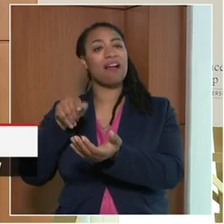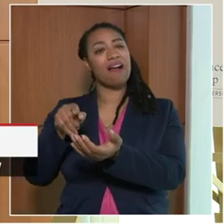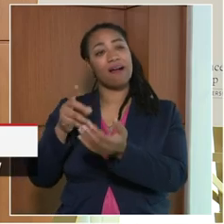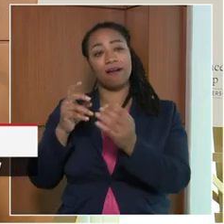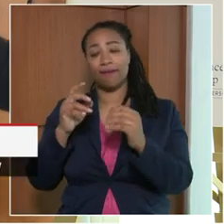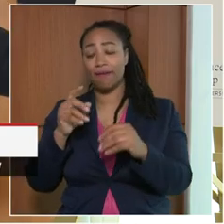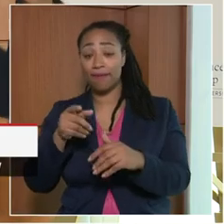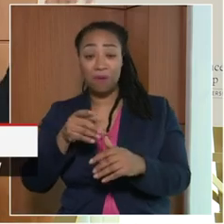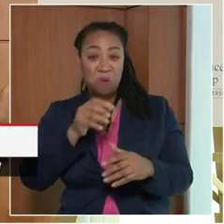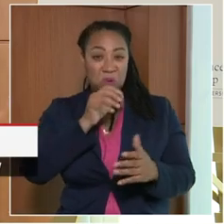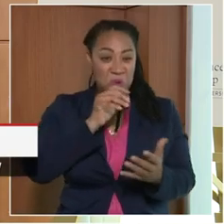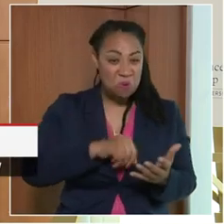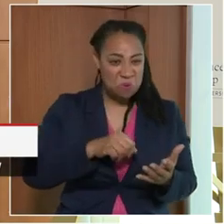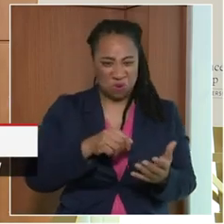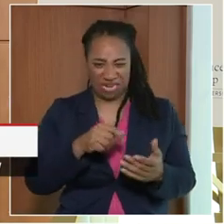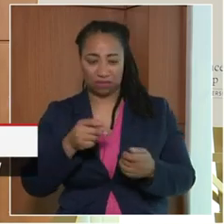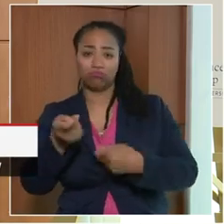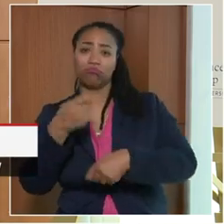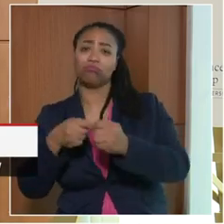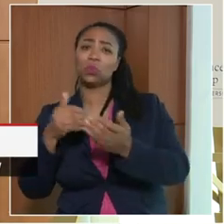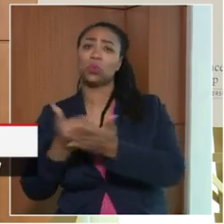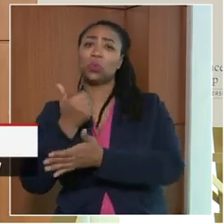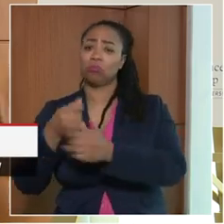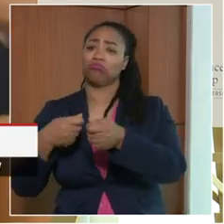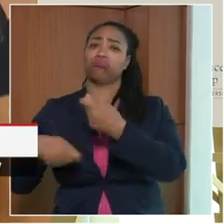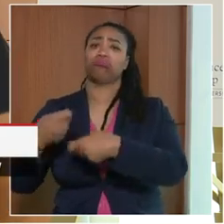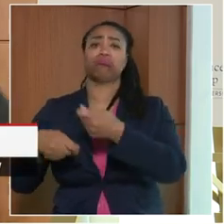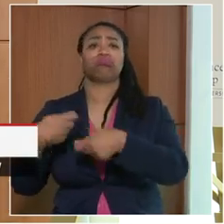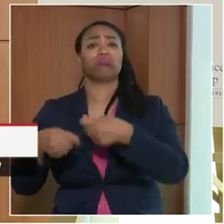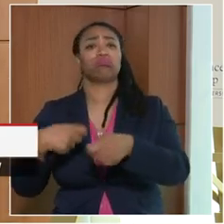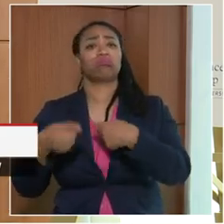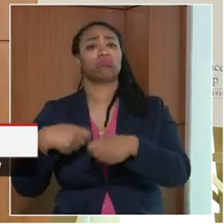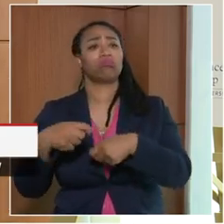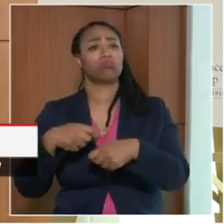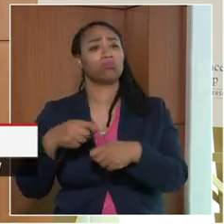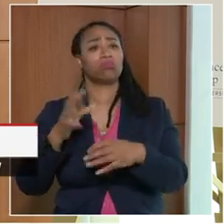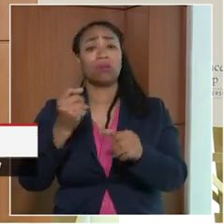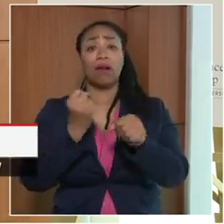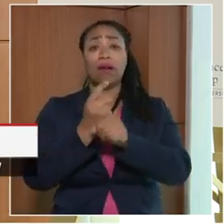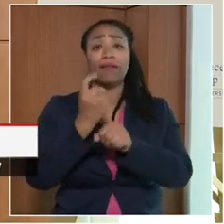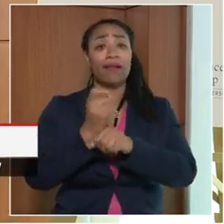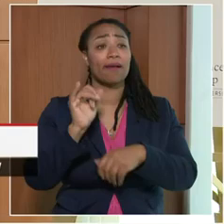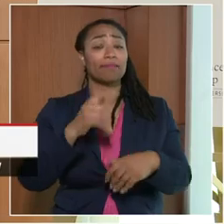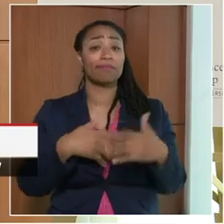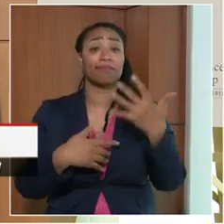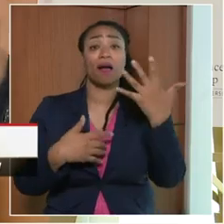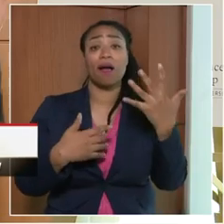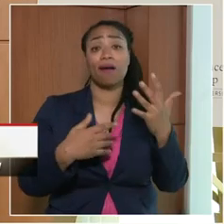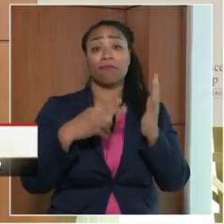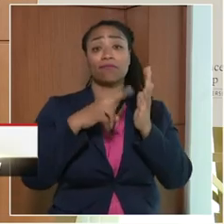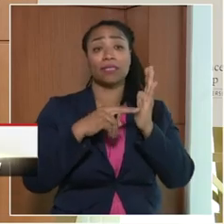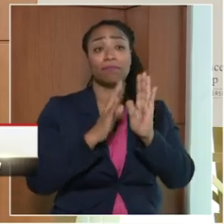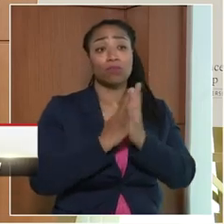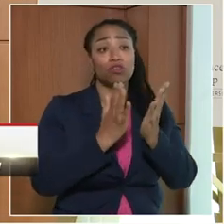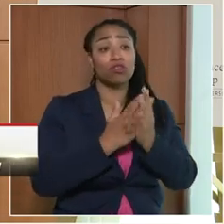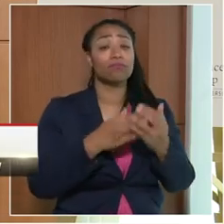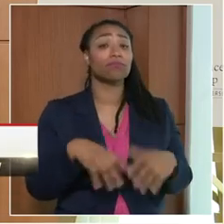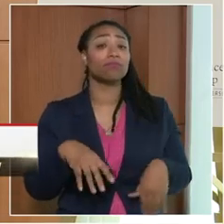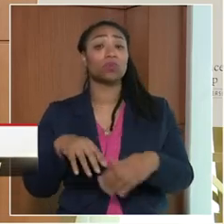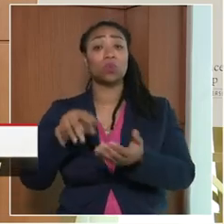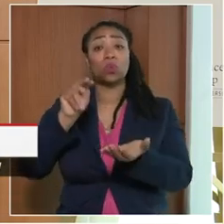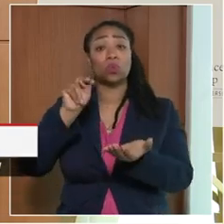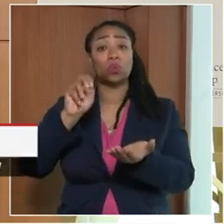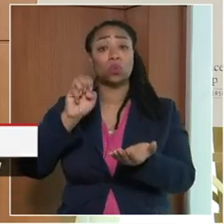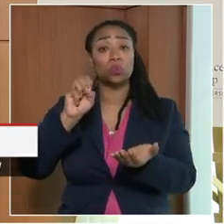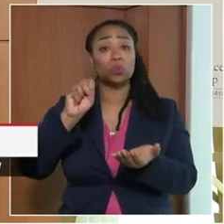that, we read these 5 books every year, or we read the Washington Post section that, I